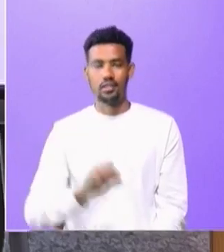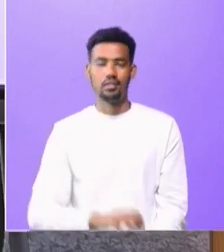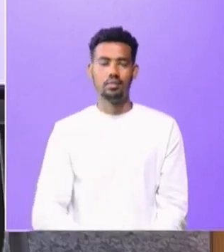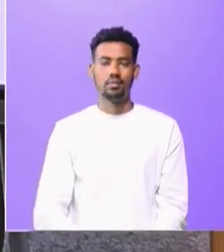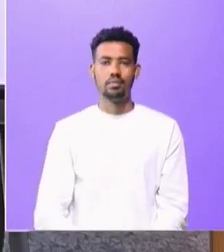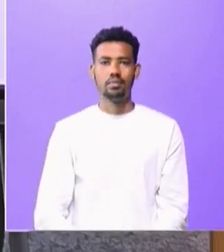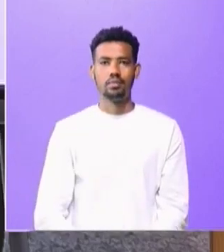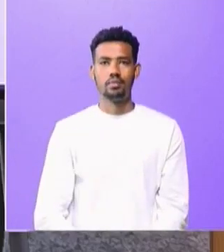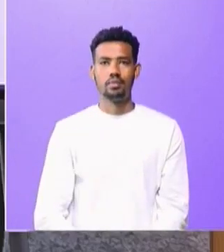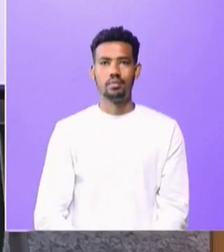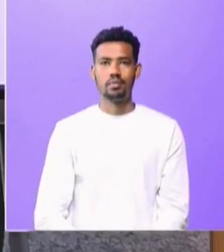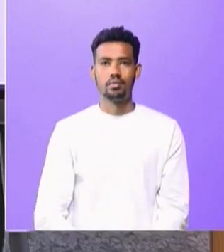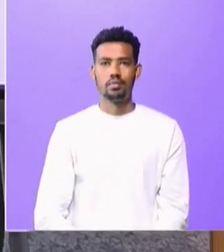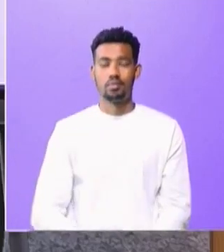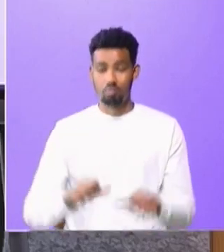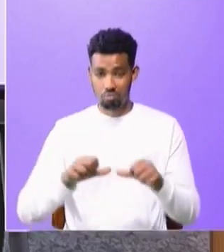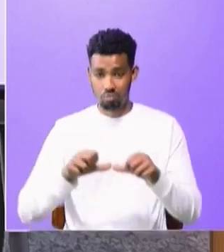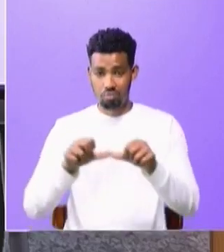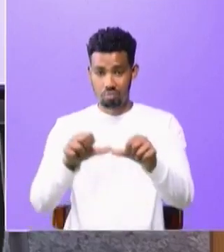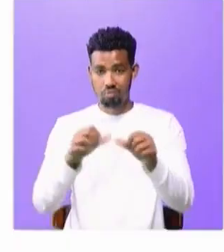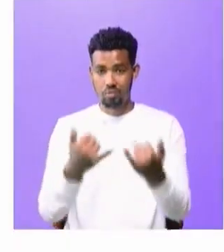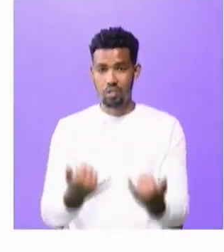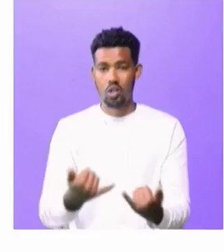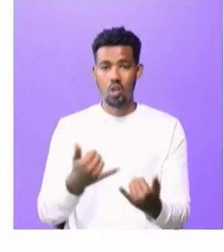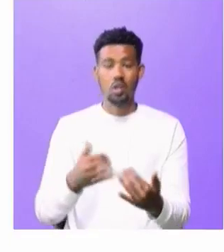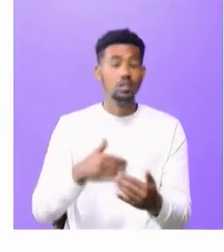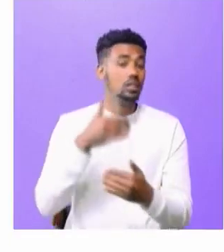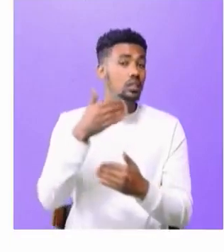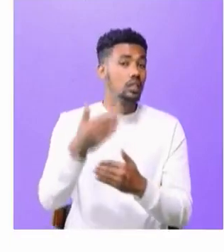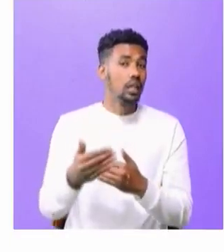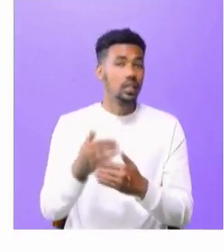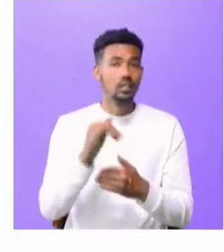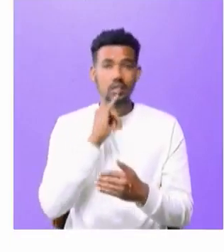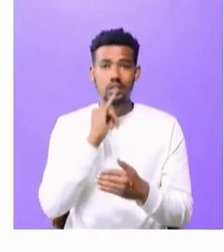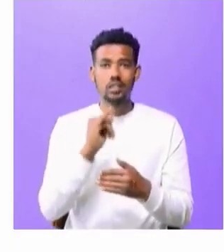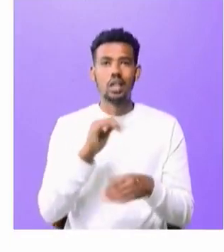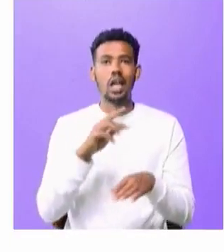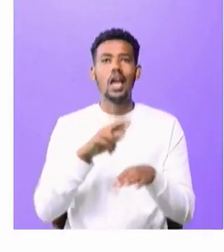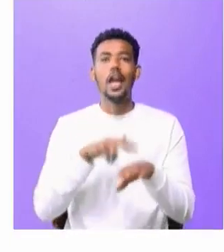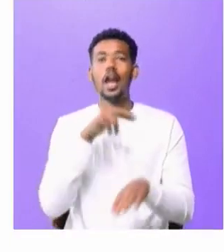IES. Let us keep going. The next one is irregular.